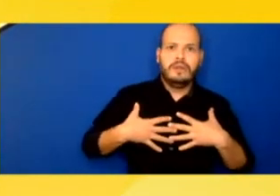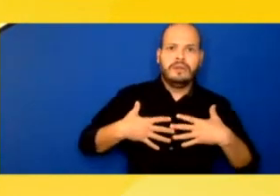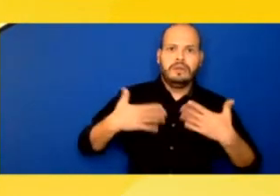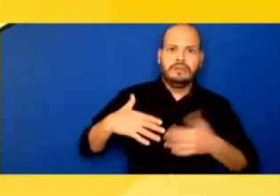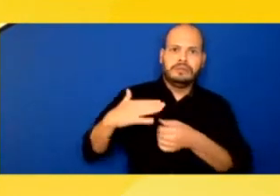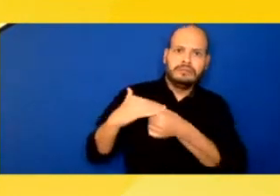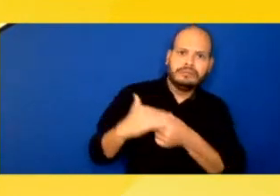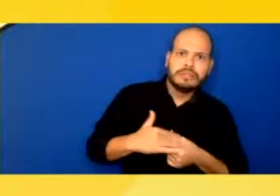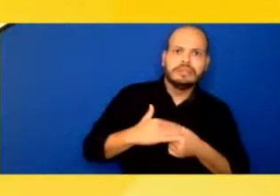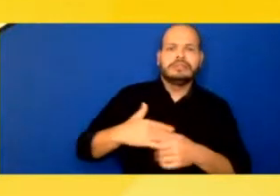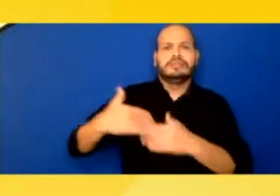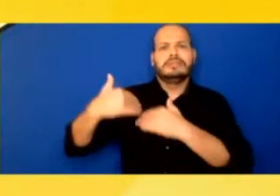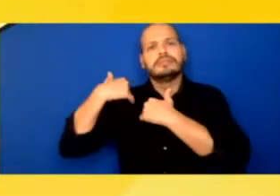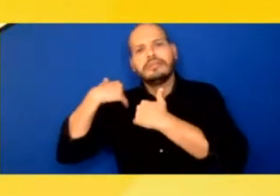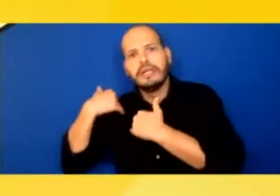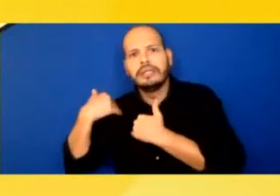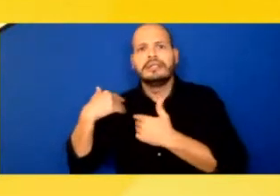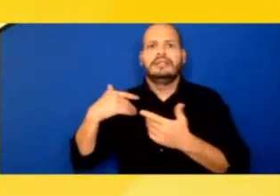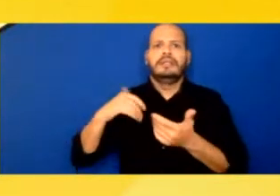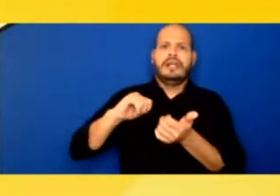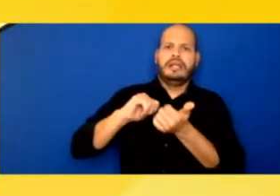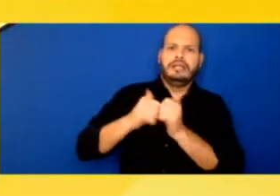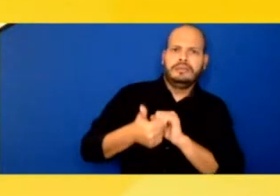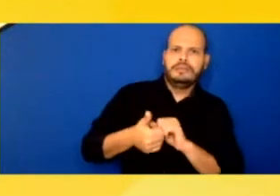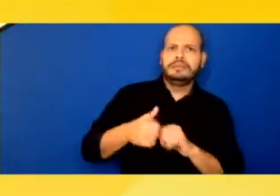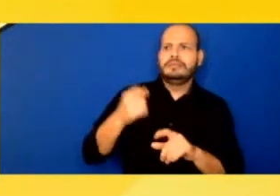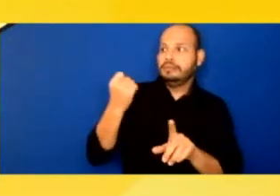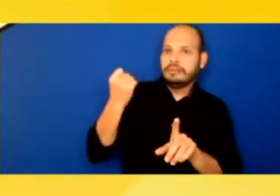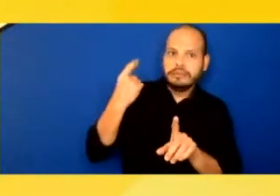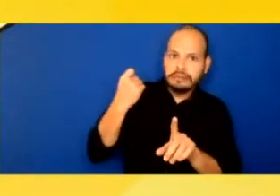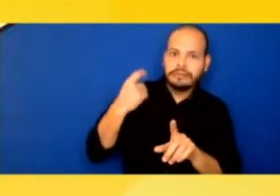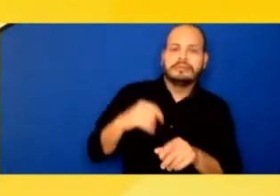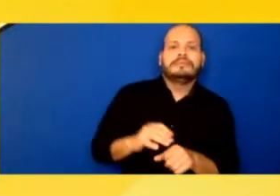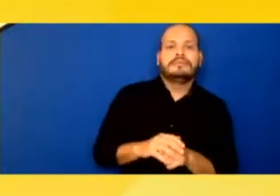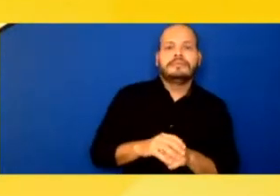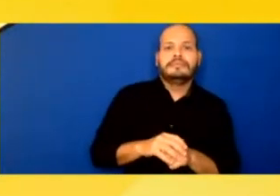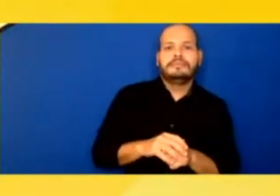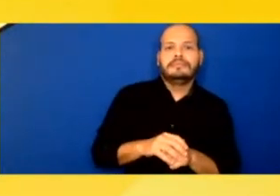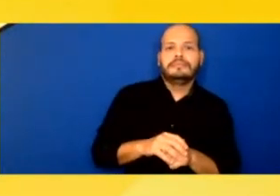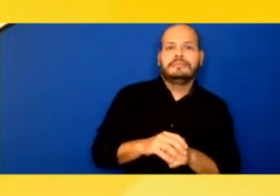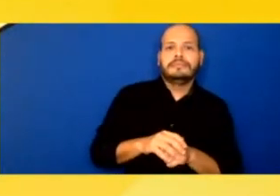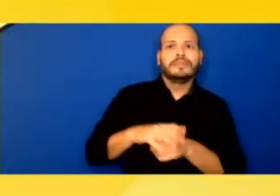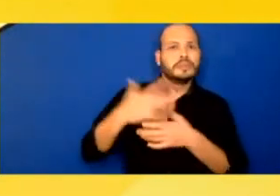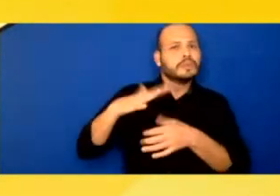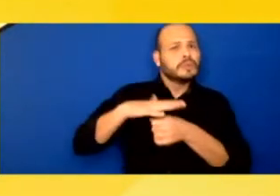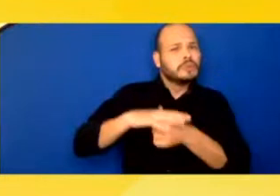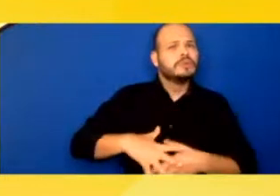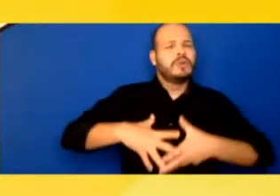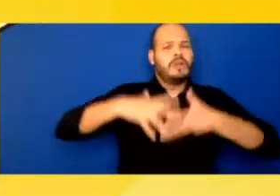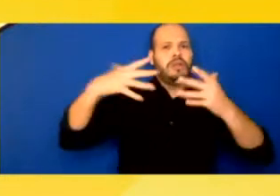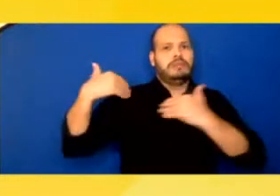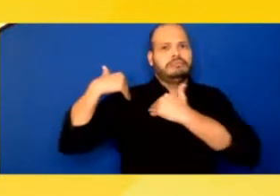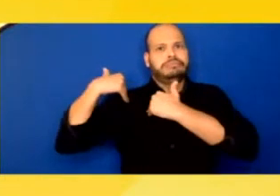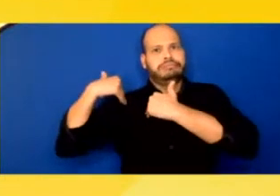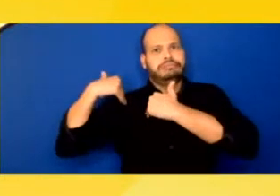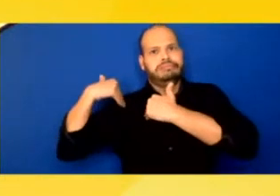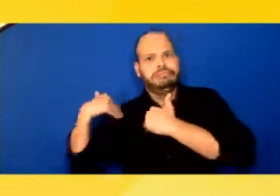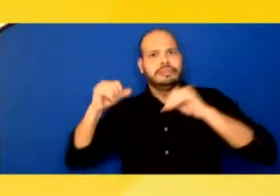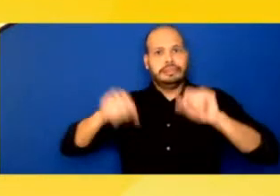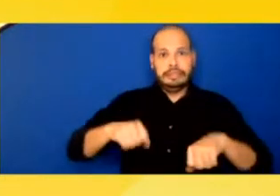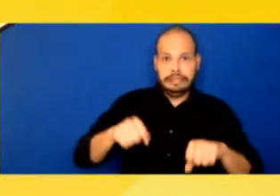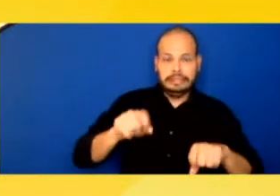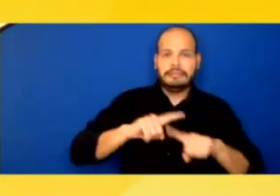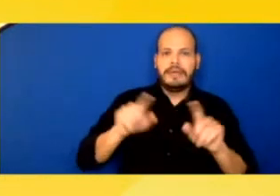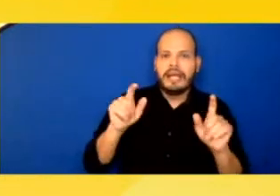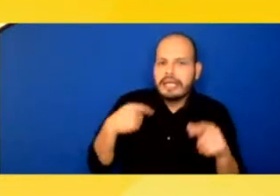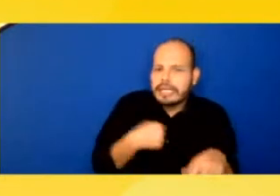destruction. Shaq ain't the only one that needs to be repenting of not voting. Shaq is not the only one. NBA is not the only one. A